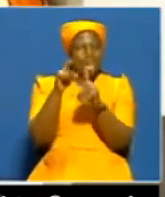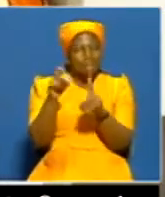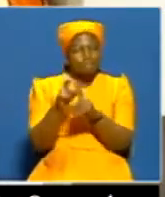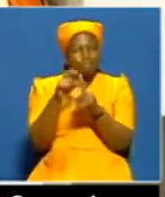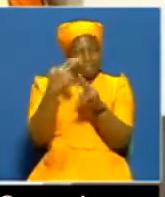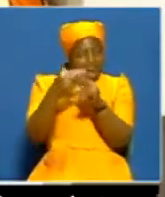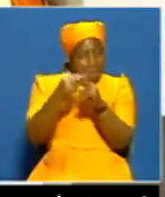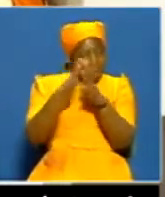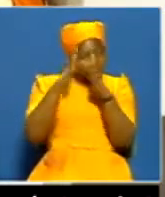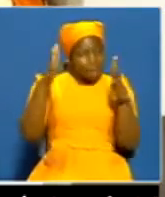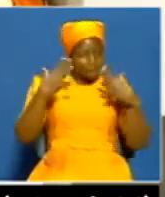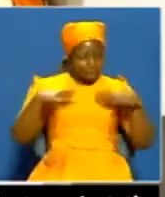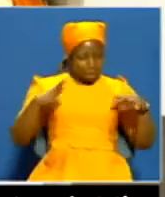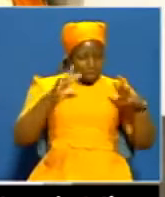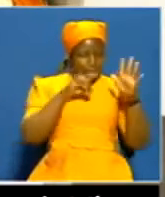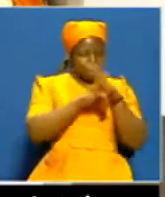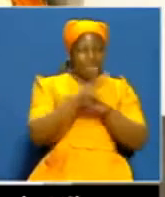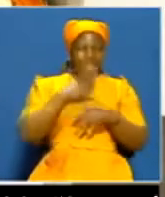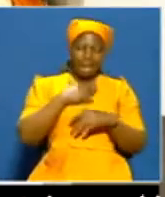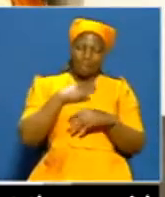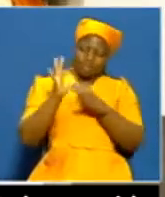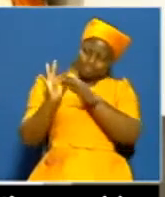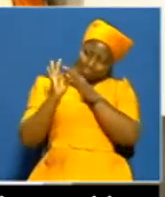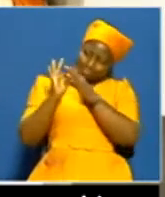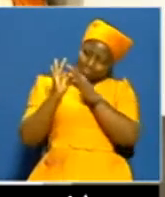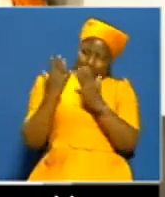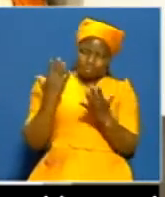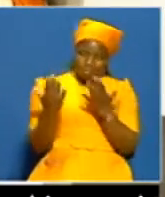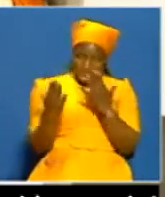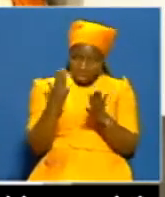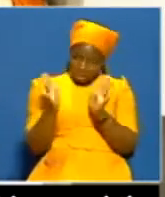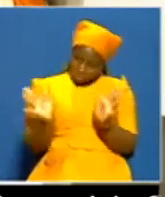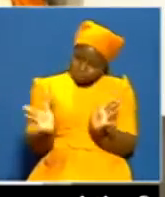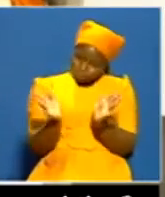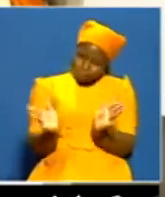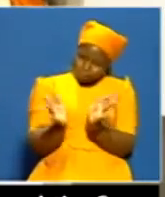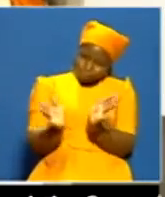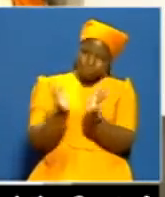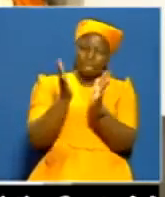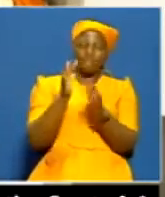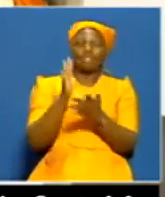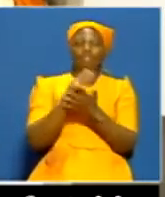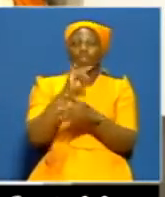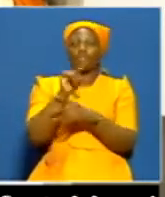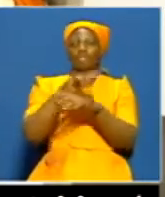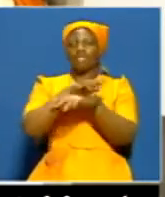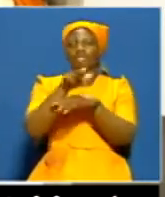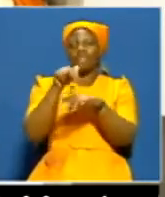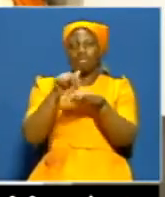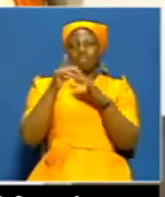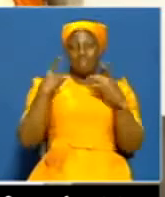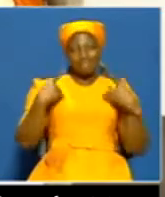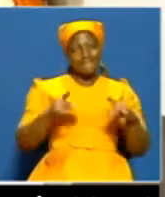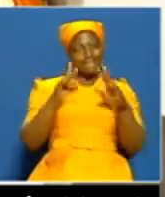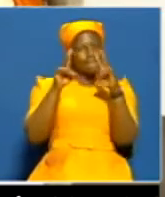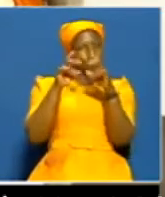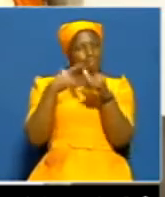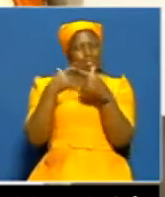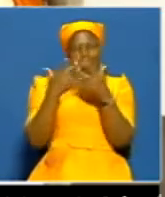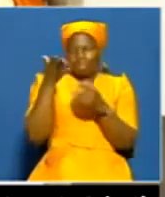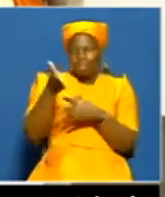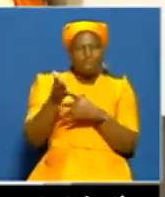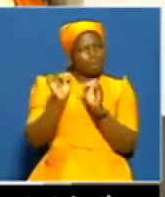our culture to perhaps push some of these, like the national dress, I think then we can begin to gain